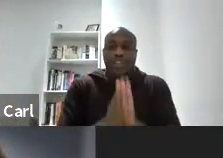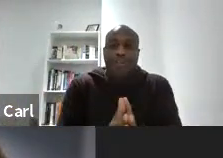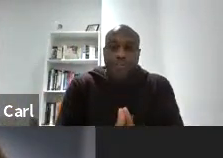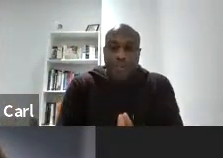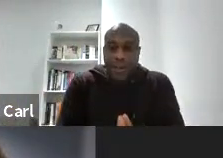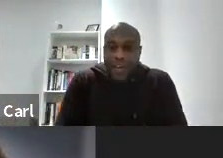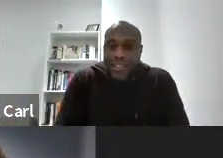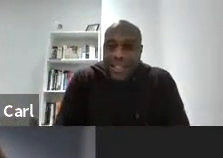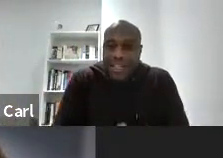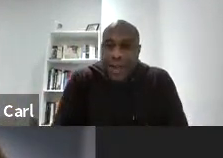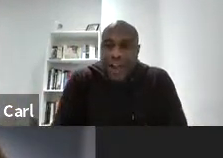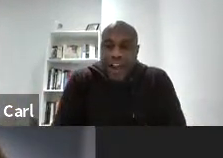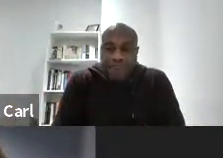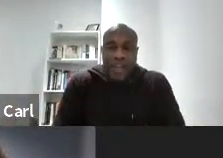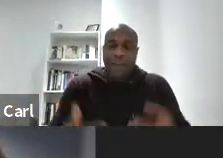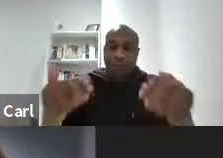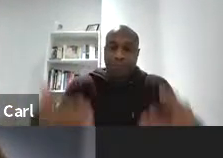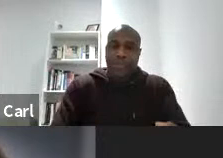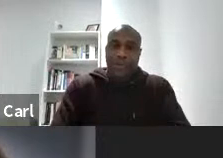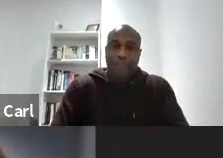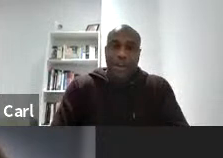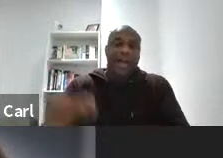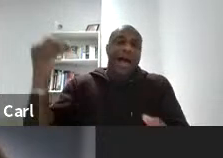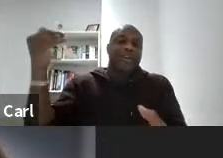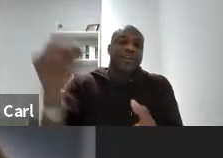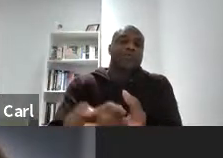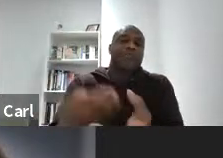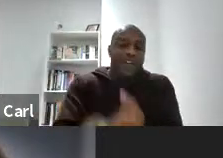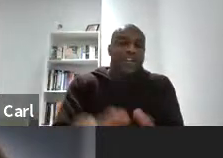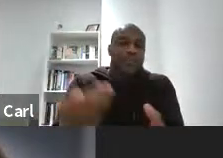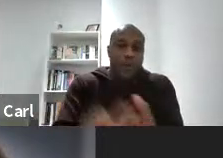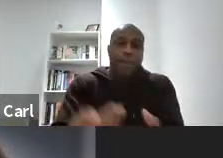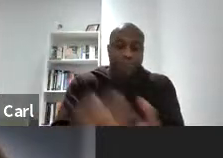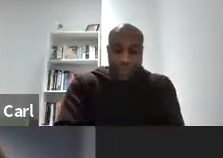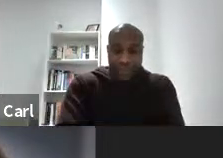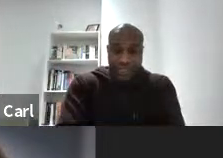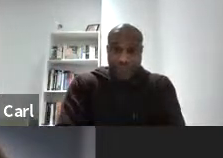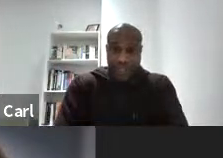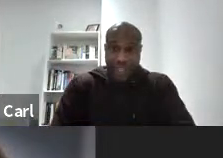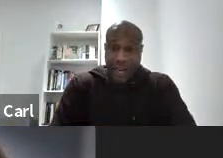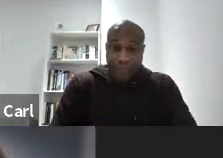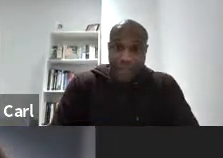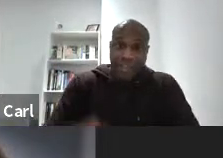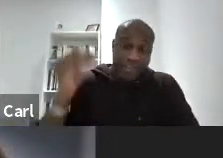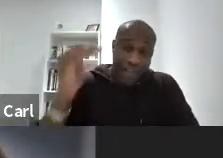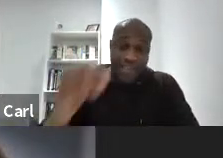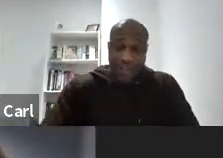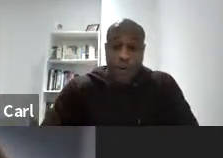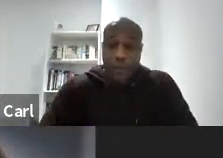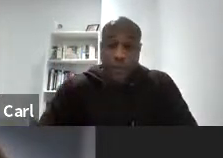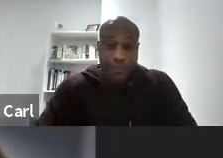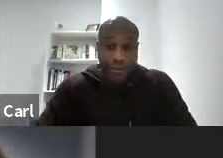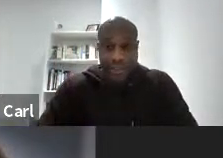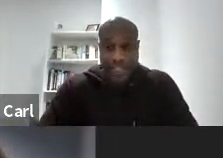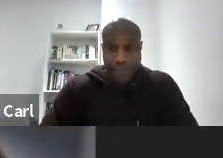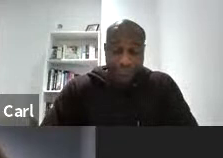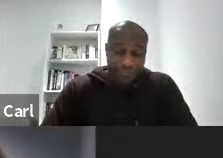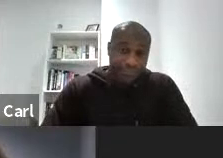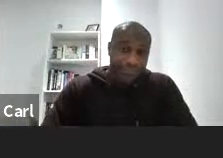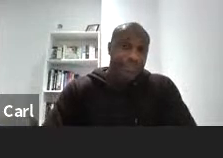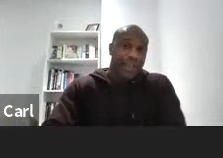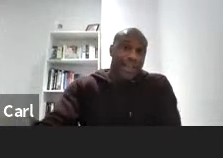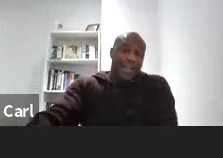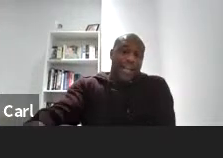already infused by the idea that you have and the problem you're solving and who value your product. Okay, that is the whole point of